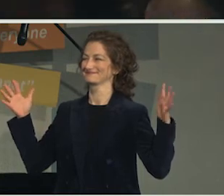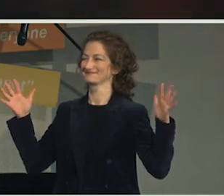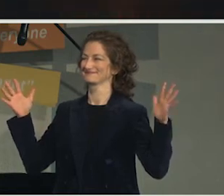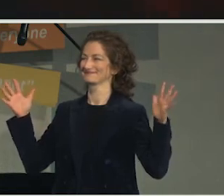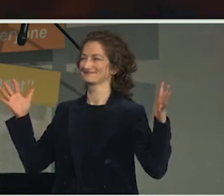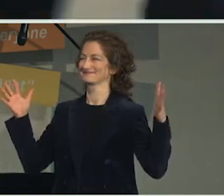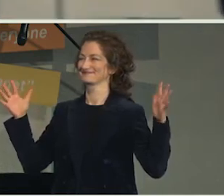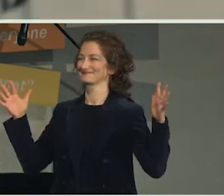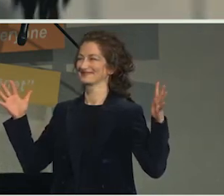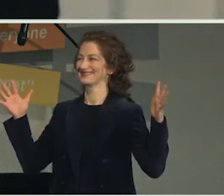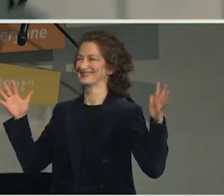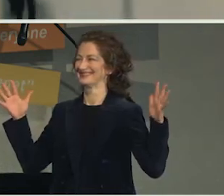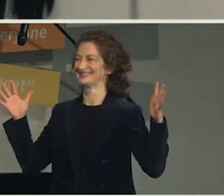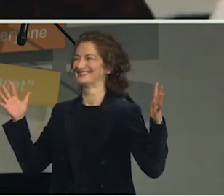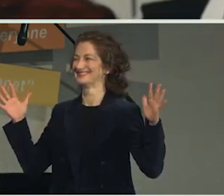here?